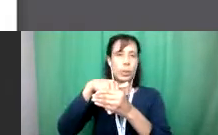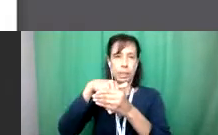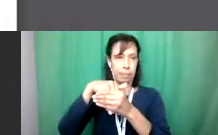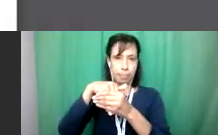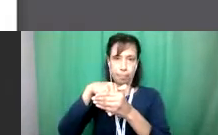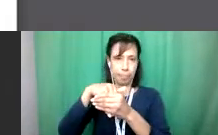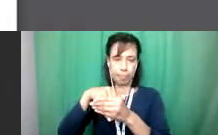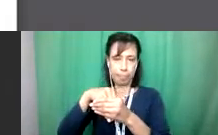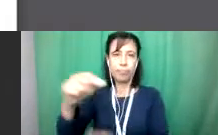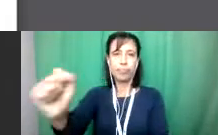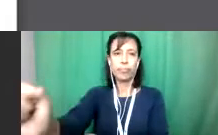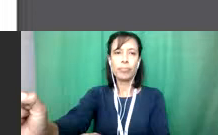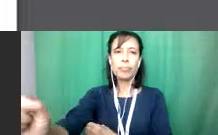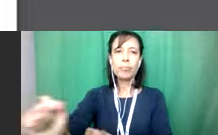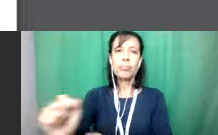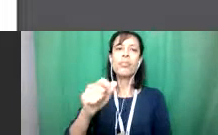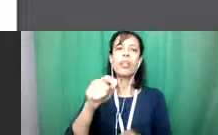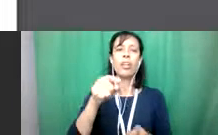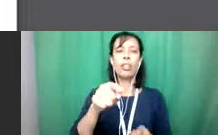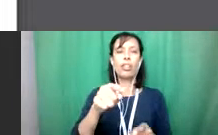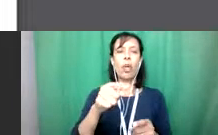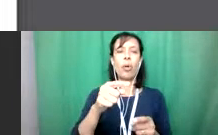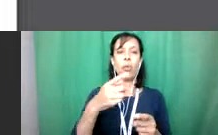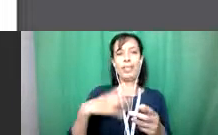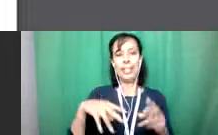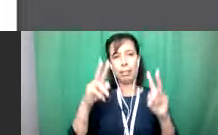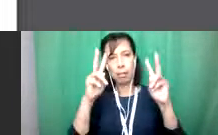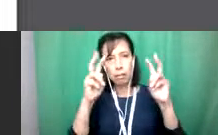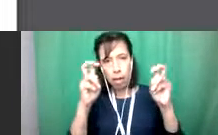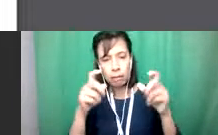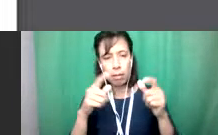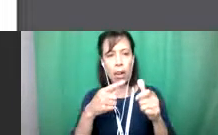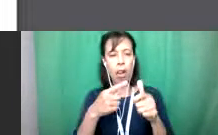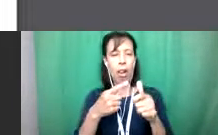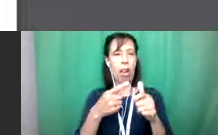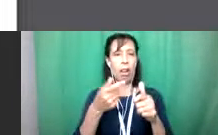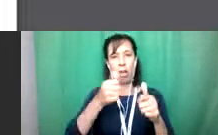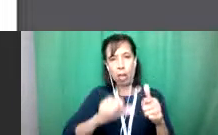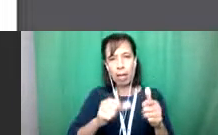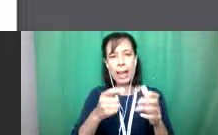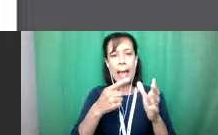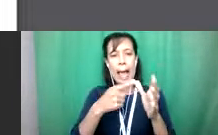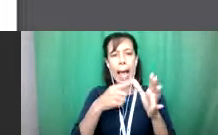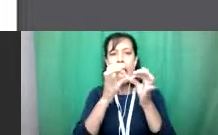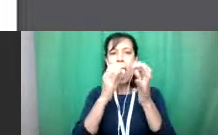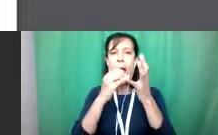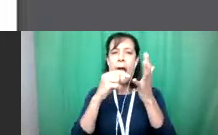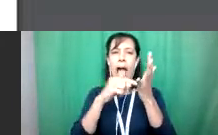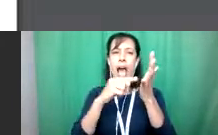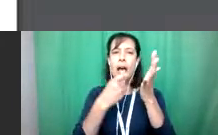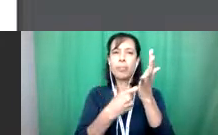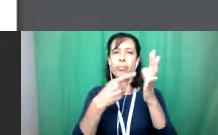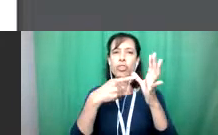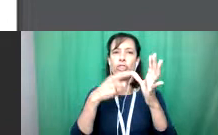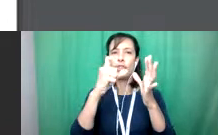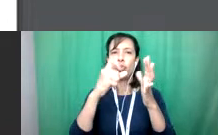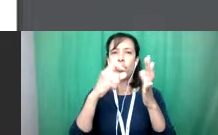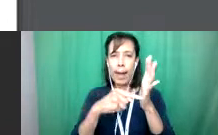chapter, you're going to have a title, you're going to have a thing called an abstract. I'll talk about that later on. It's not important now. You're going to have a chapter